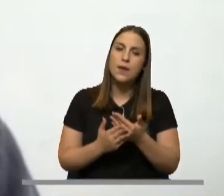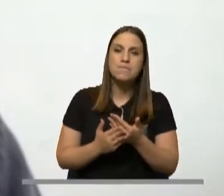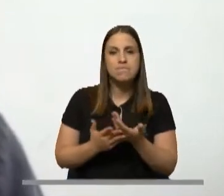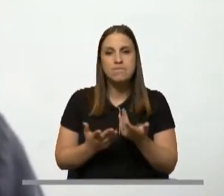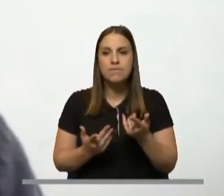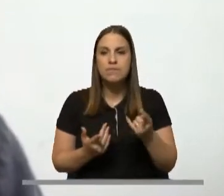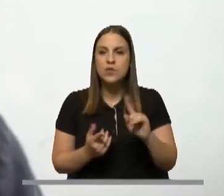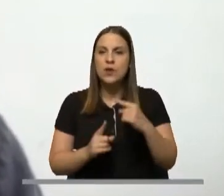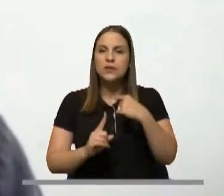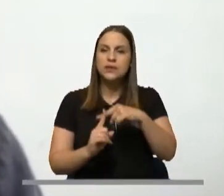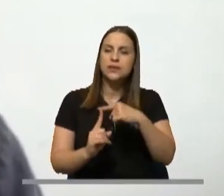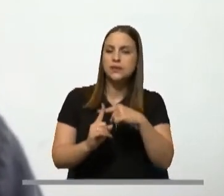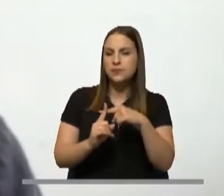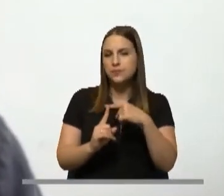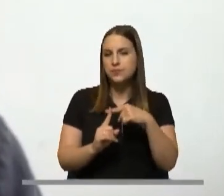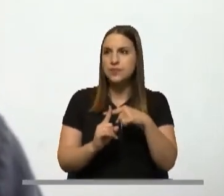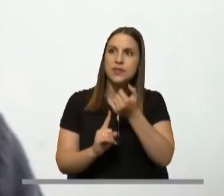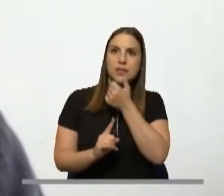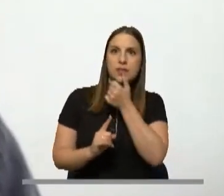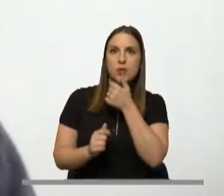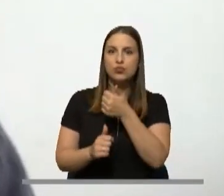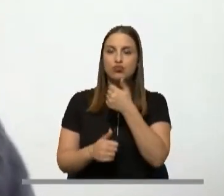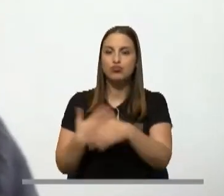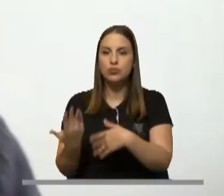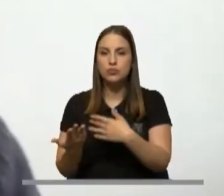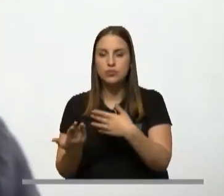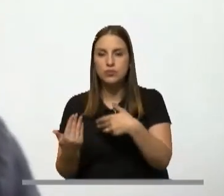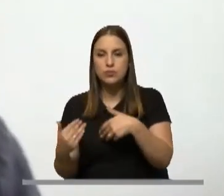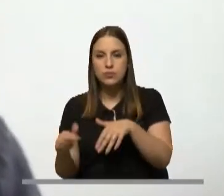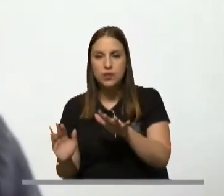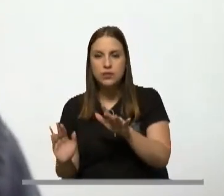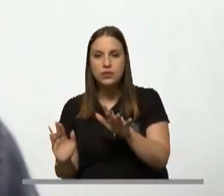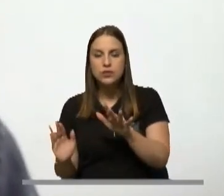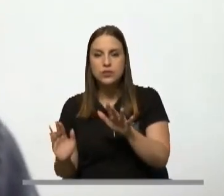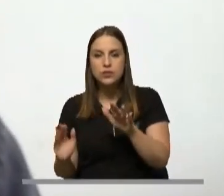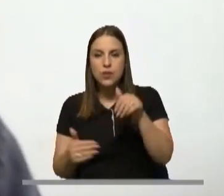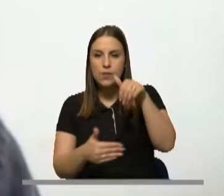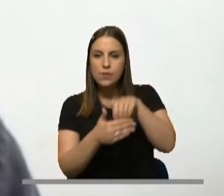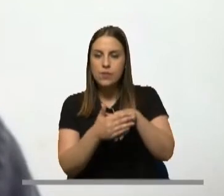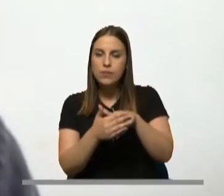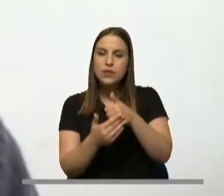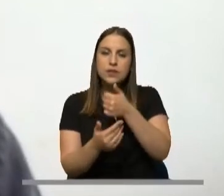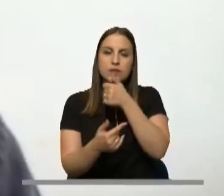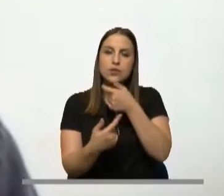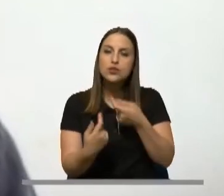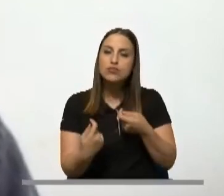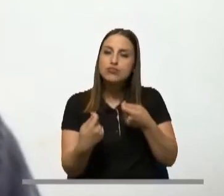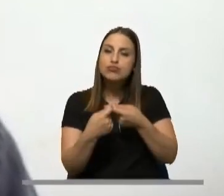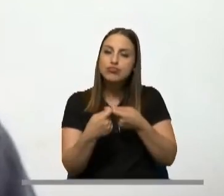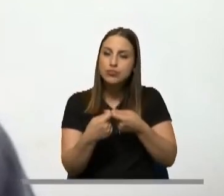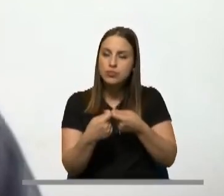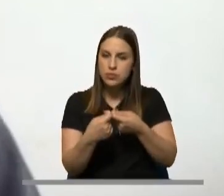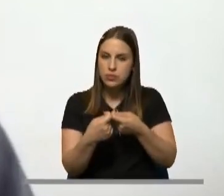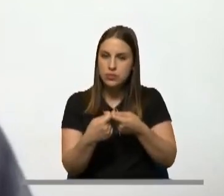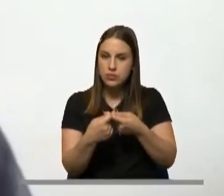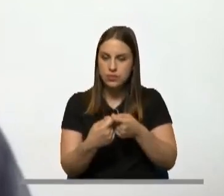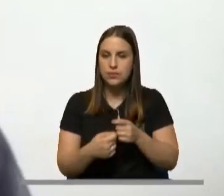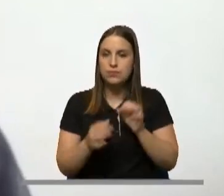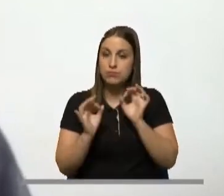the goodness of its decisions, but to the popular authorizations behind those